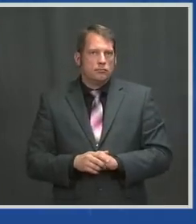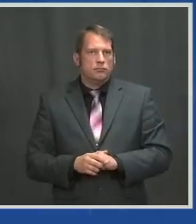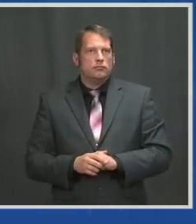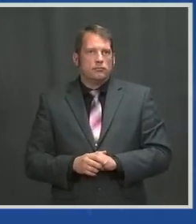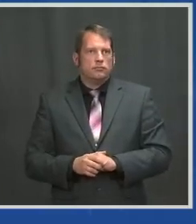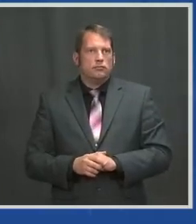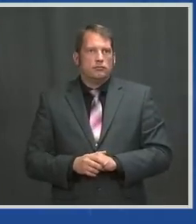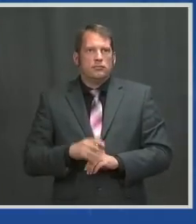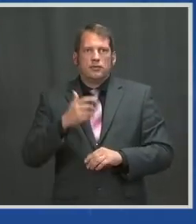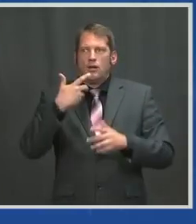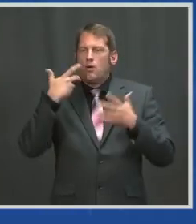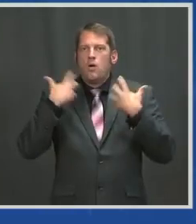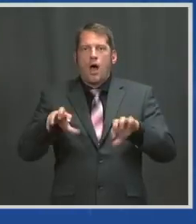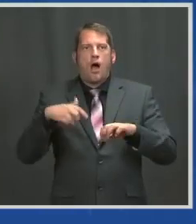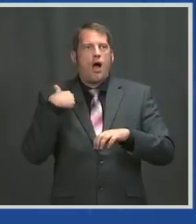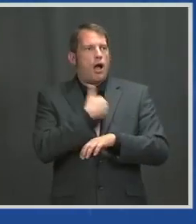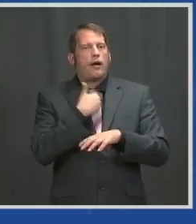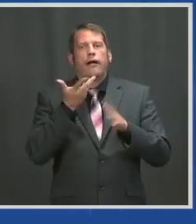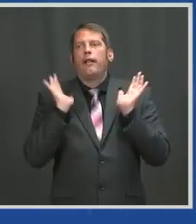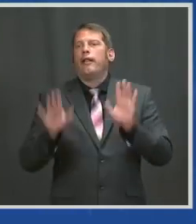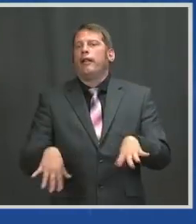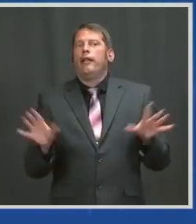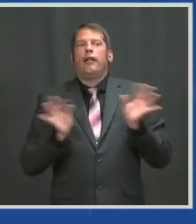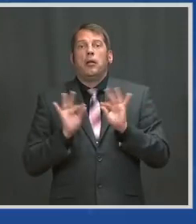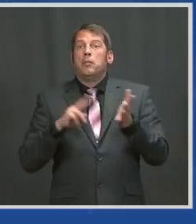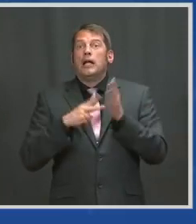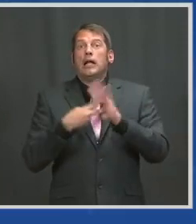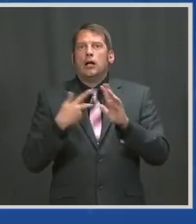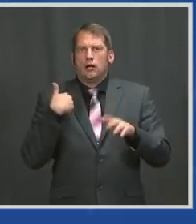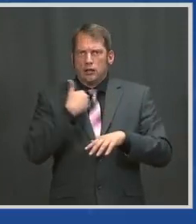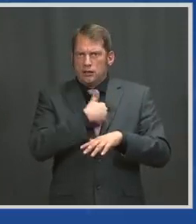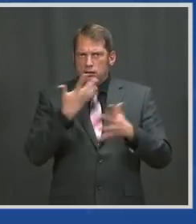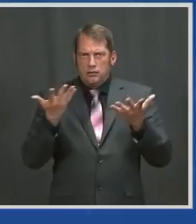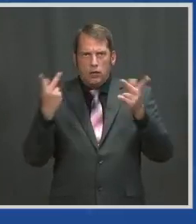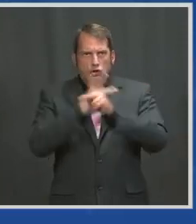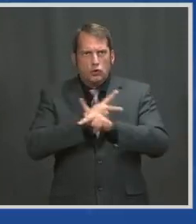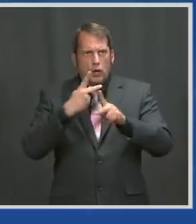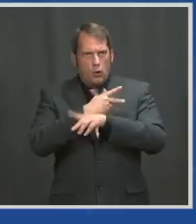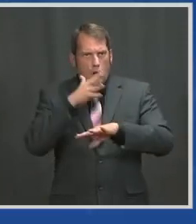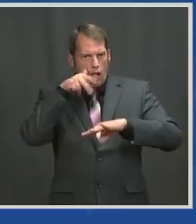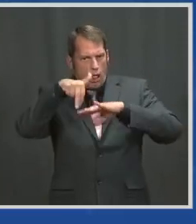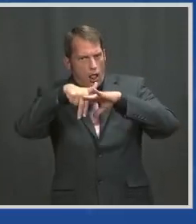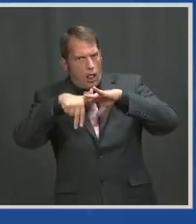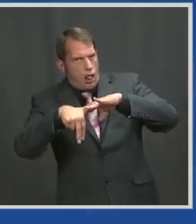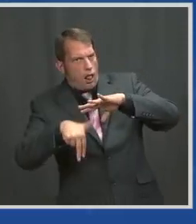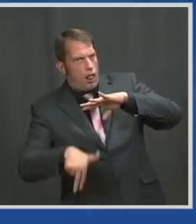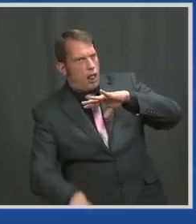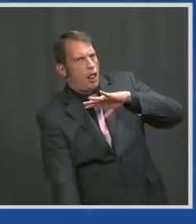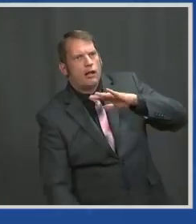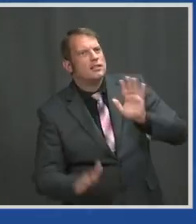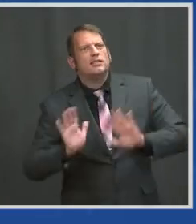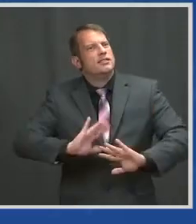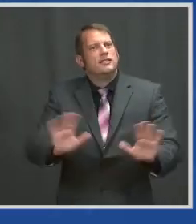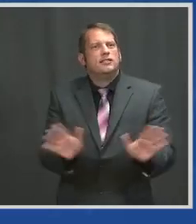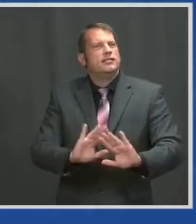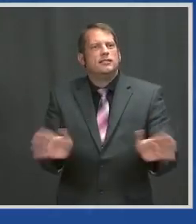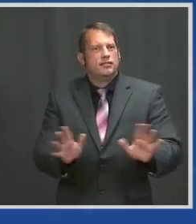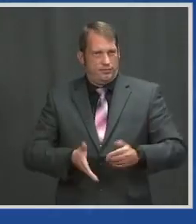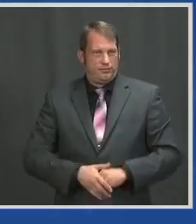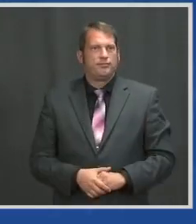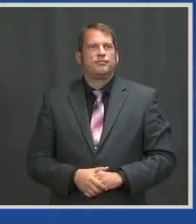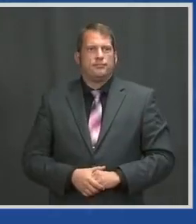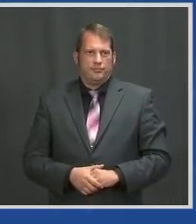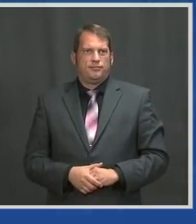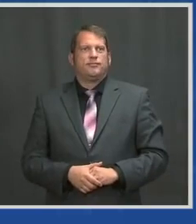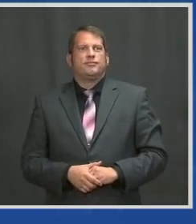should underestimate how tough this battle is. We still have a job to do here in Washington. The American people are counting on